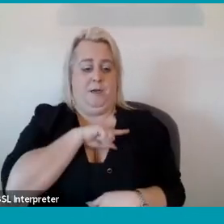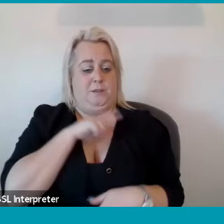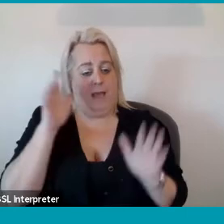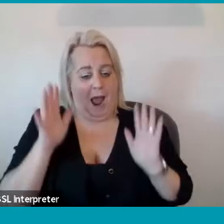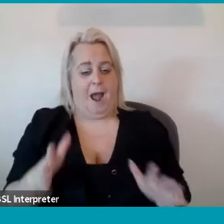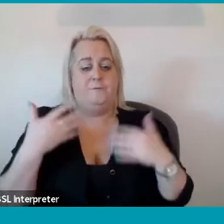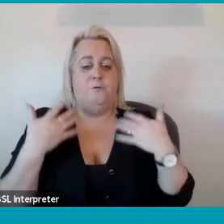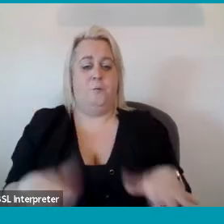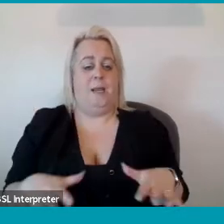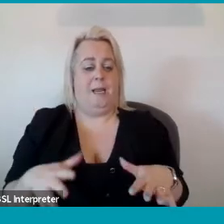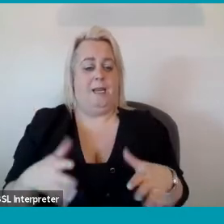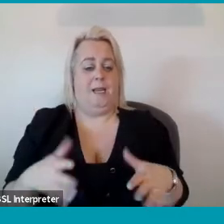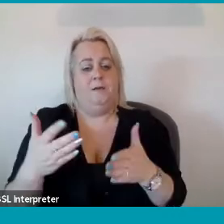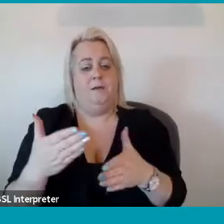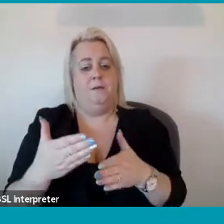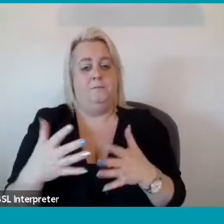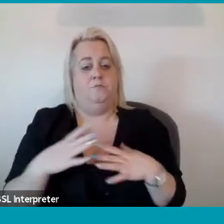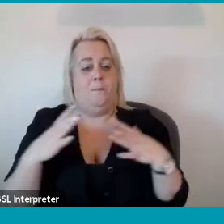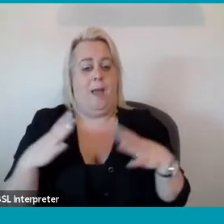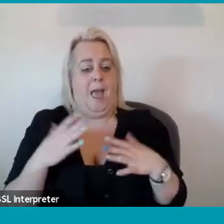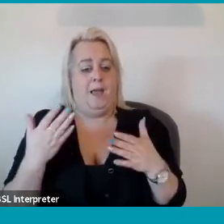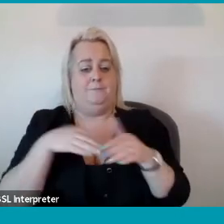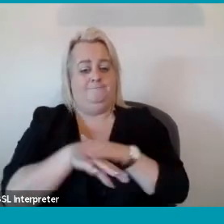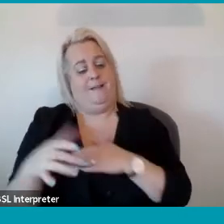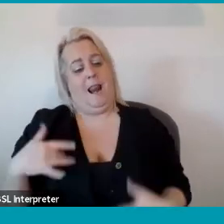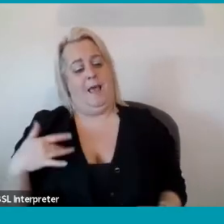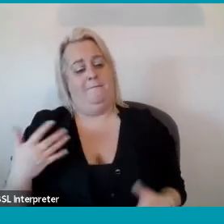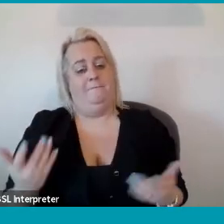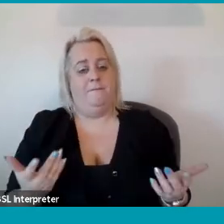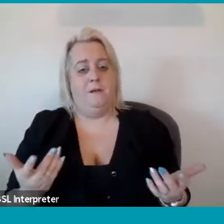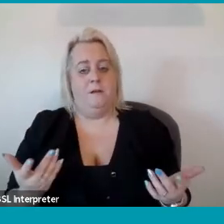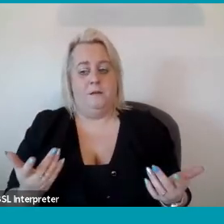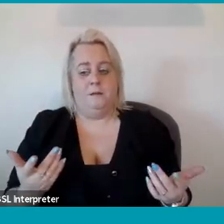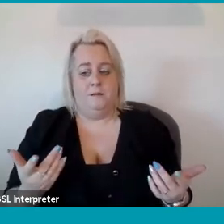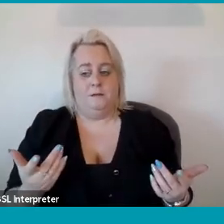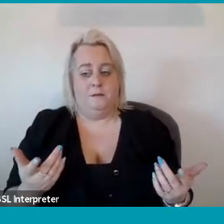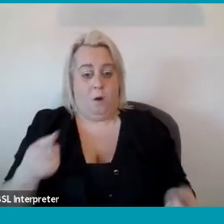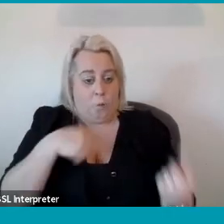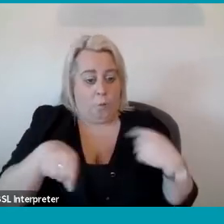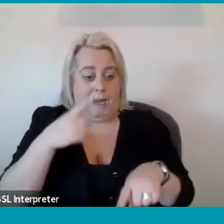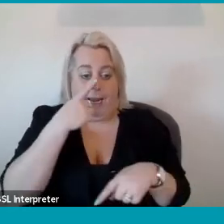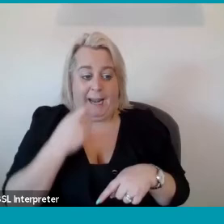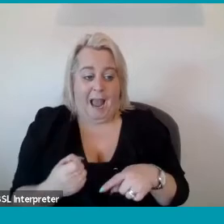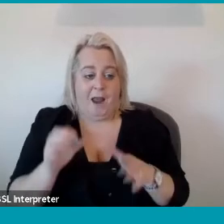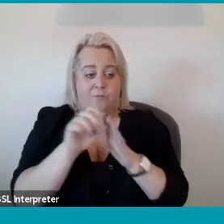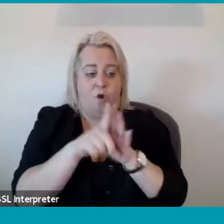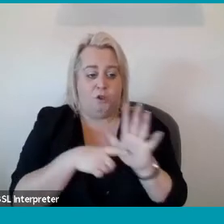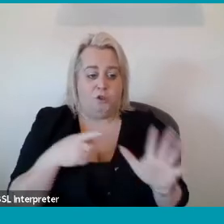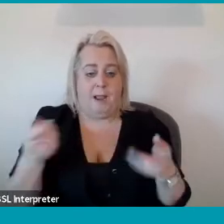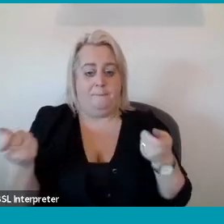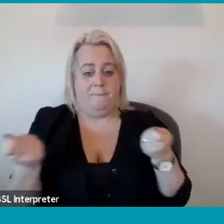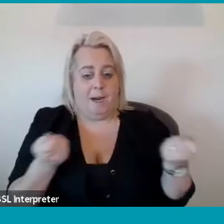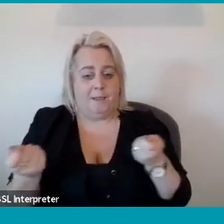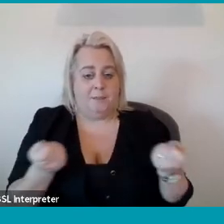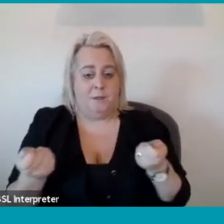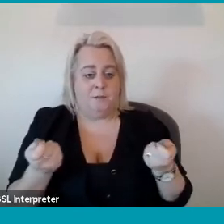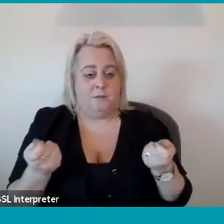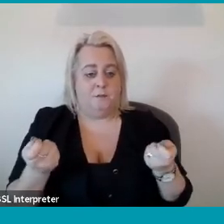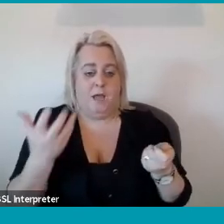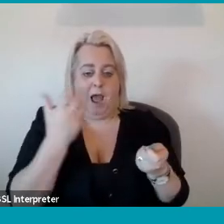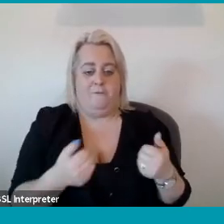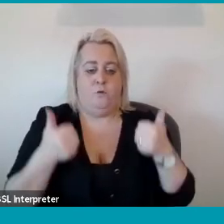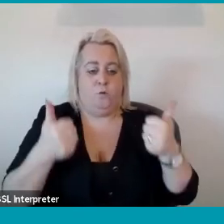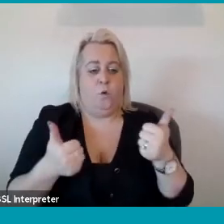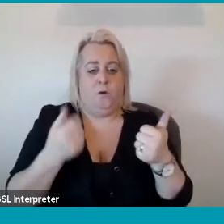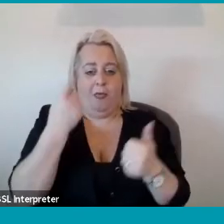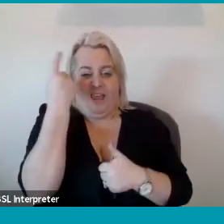And actually, those skills are really useful for organizations. Why wouldn't we want people who think about things in that meticulous way and make sure